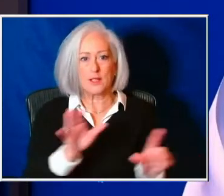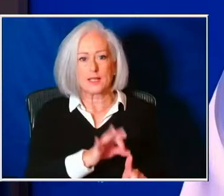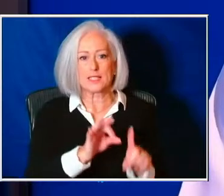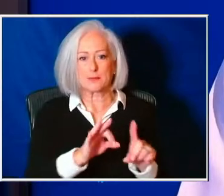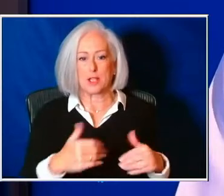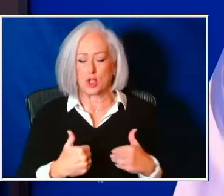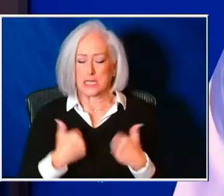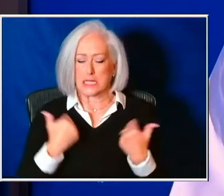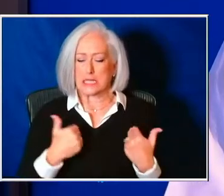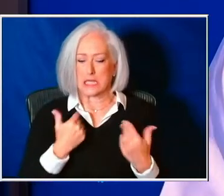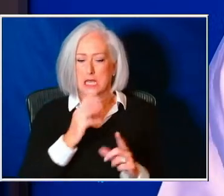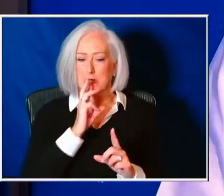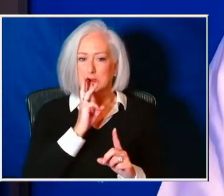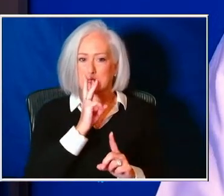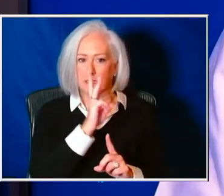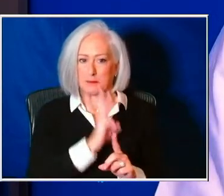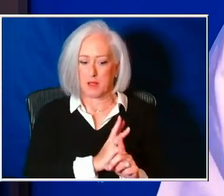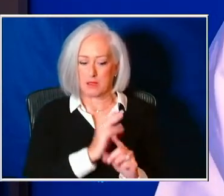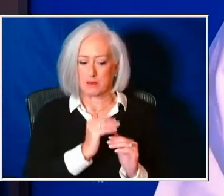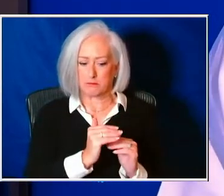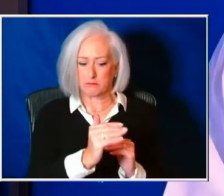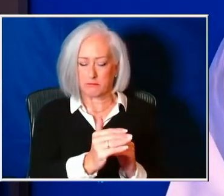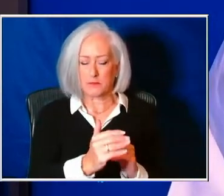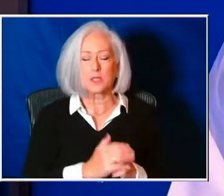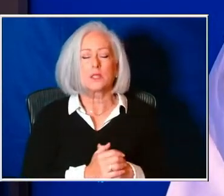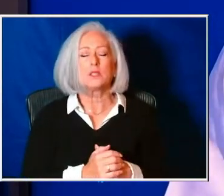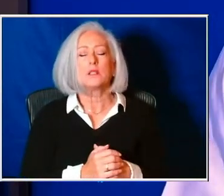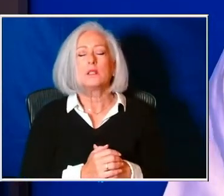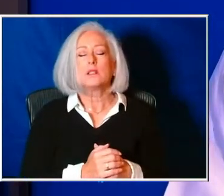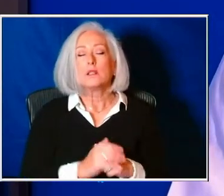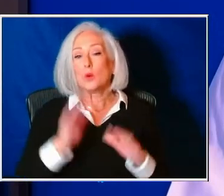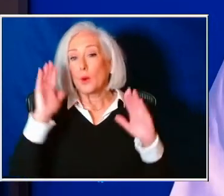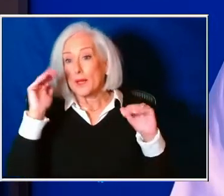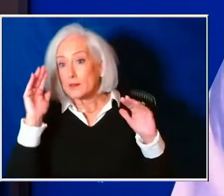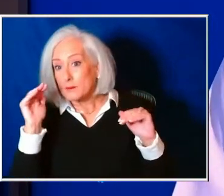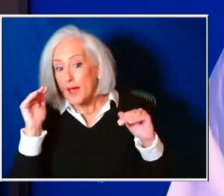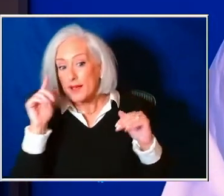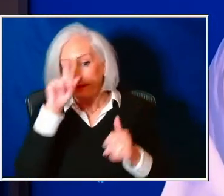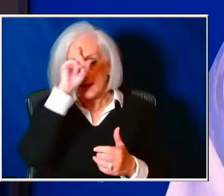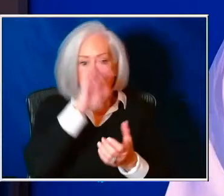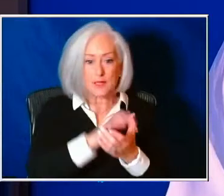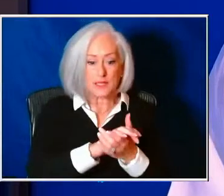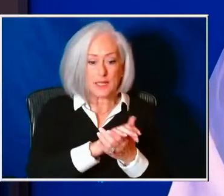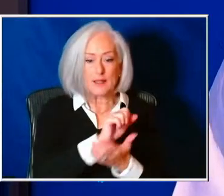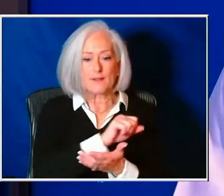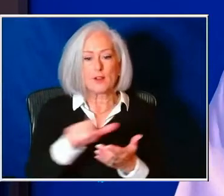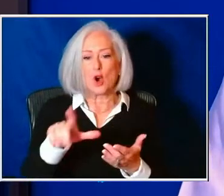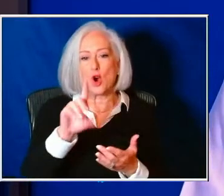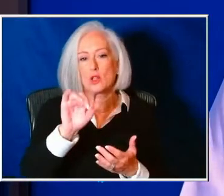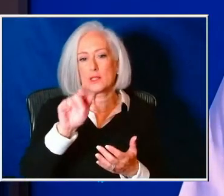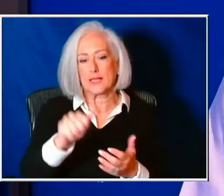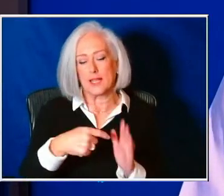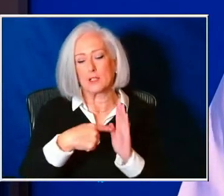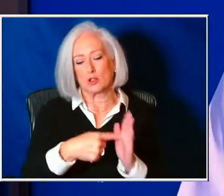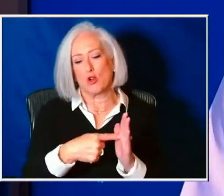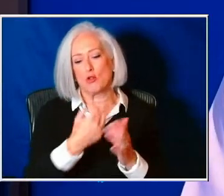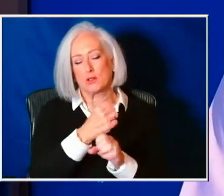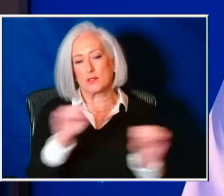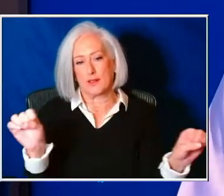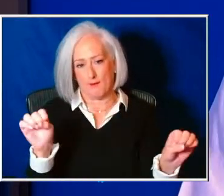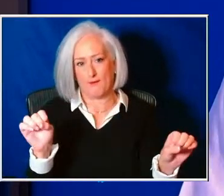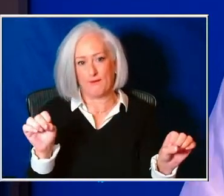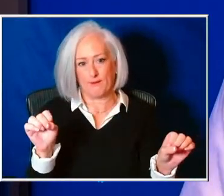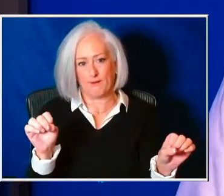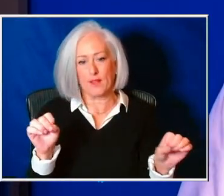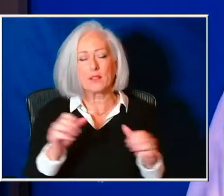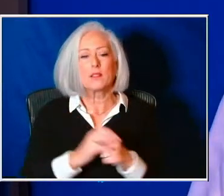again, we do anticipate and believe it, and so far all of the data would suggest that it's safe. We want to also make